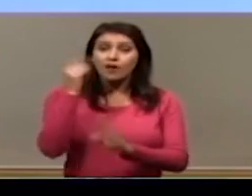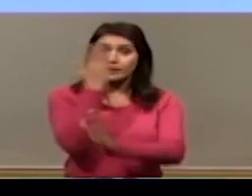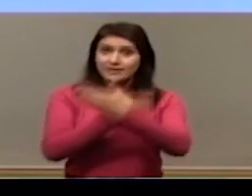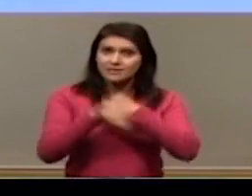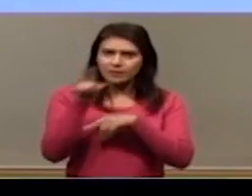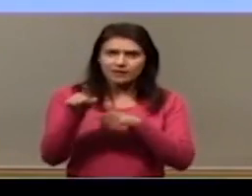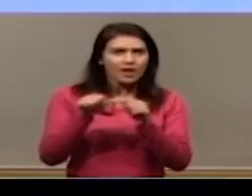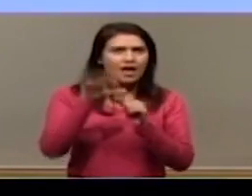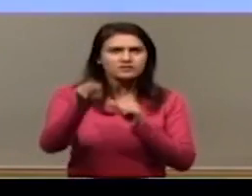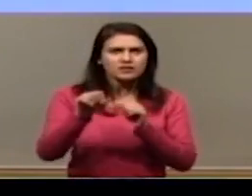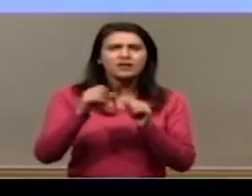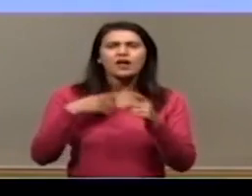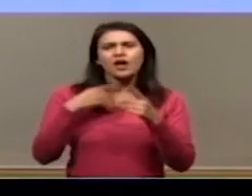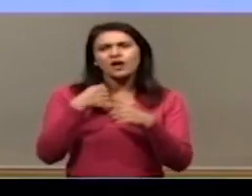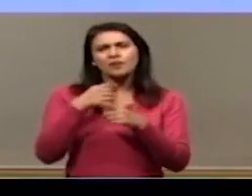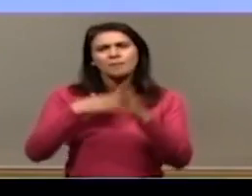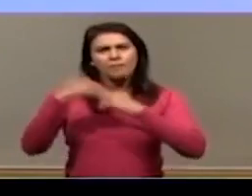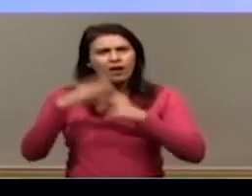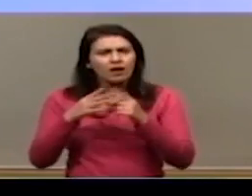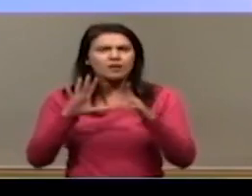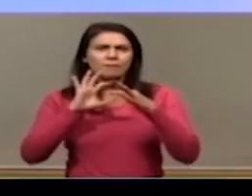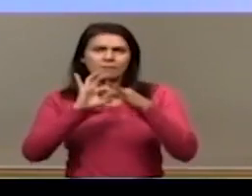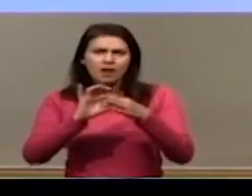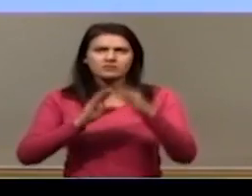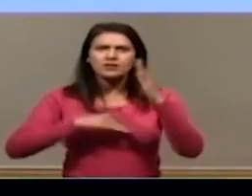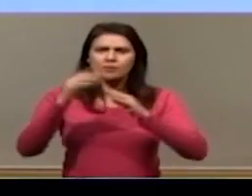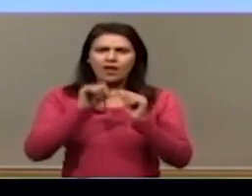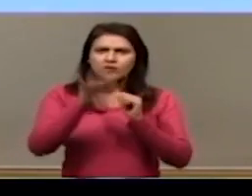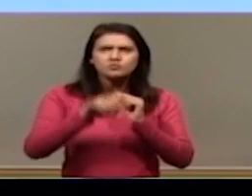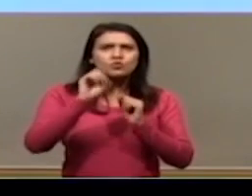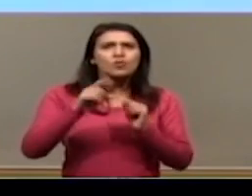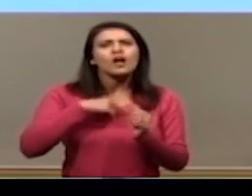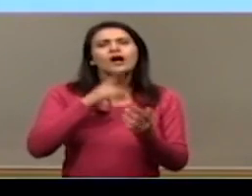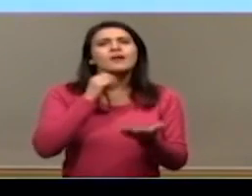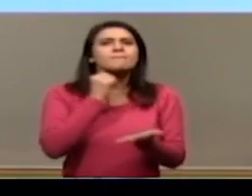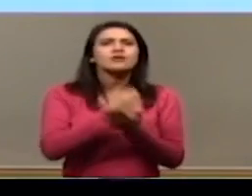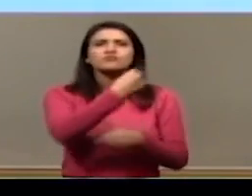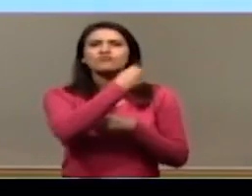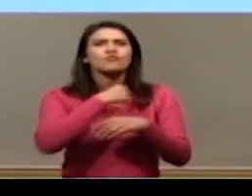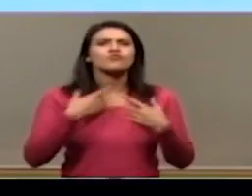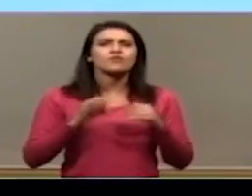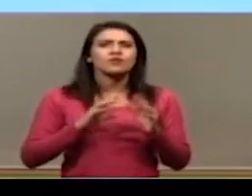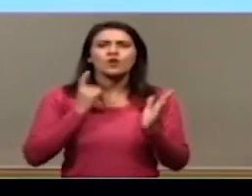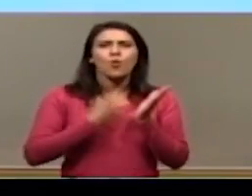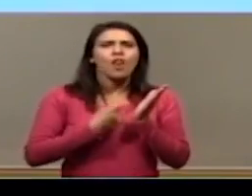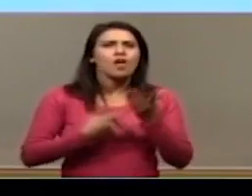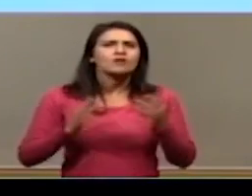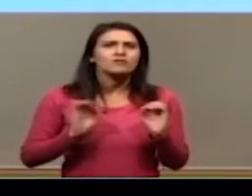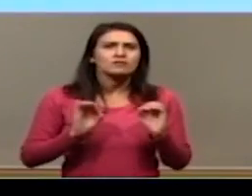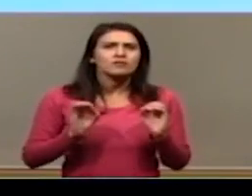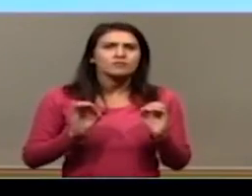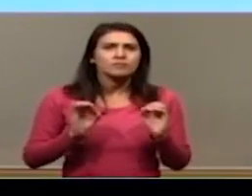NOC. So I can go ahead and build what I want. And while it's there at the center, it gets diluted at the state. And by the time it comes